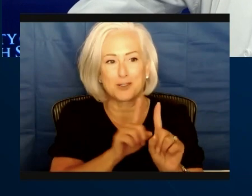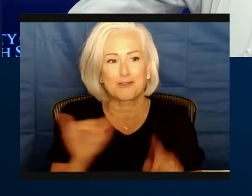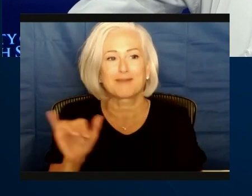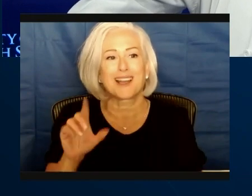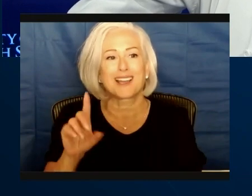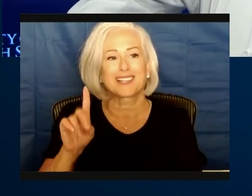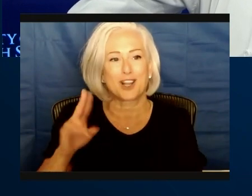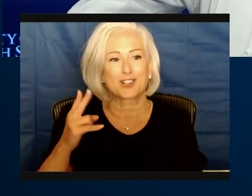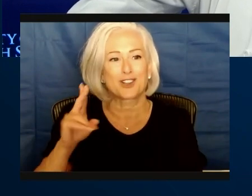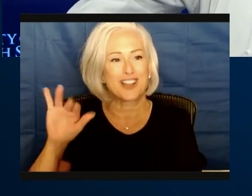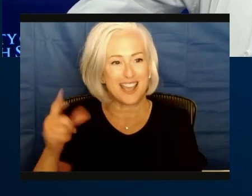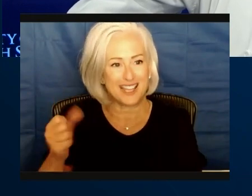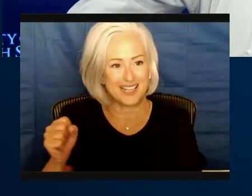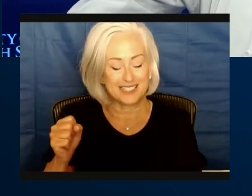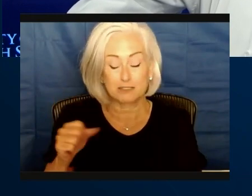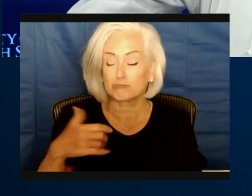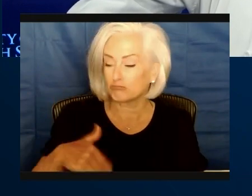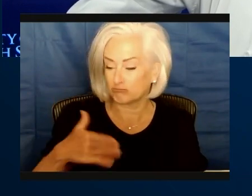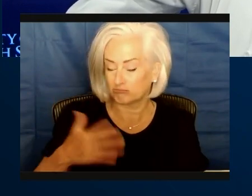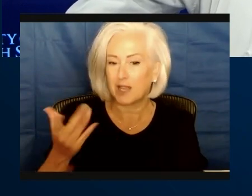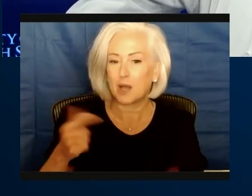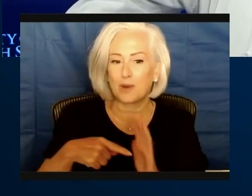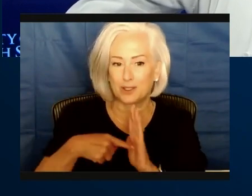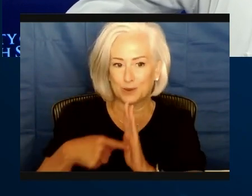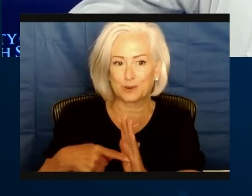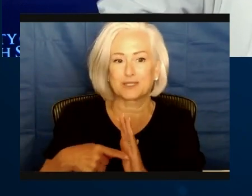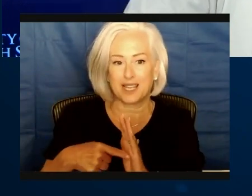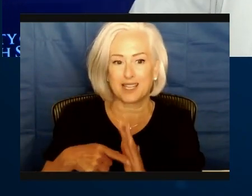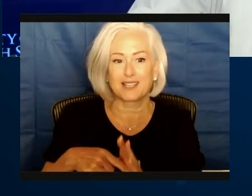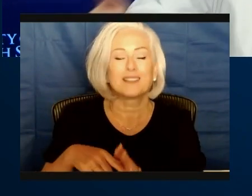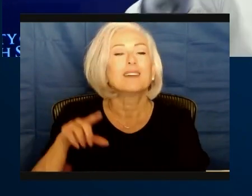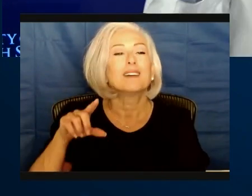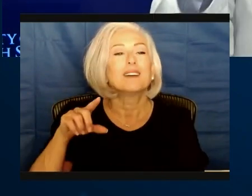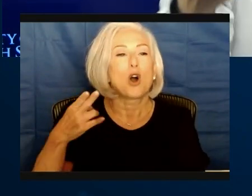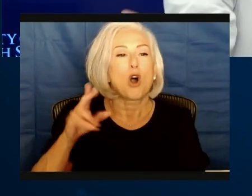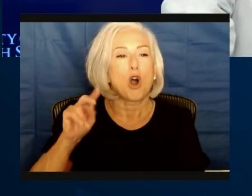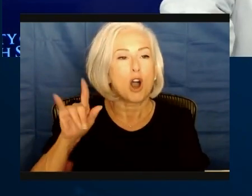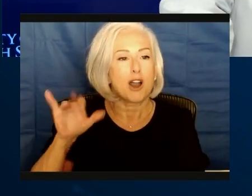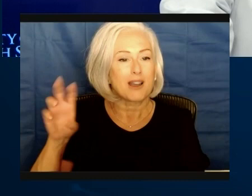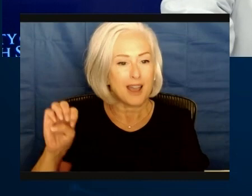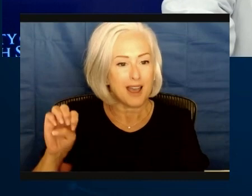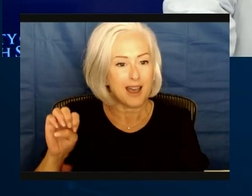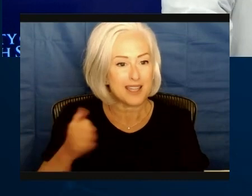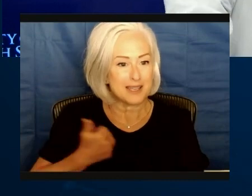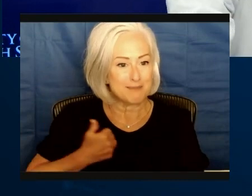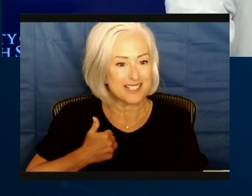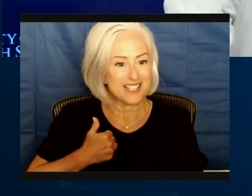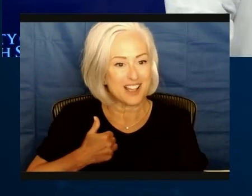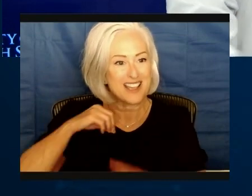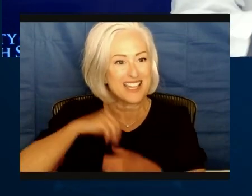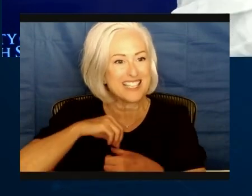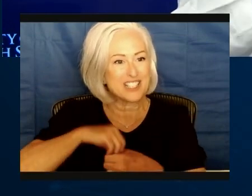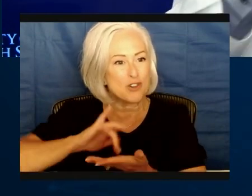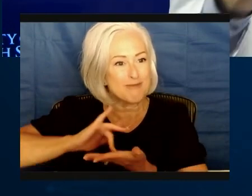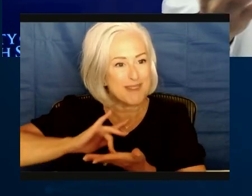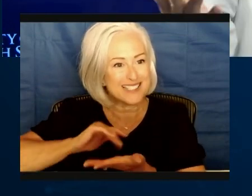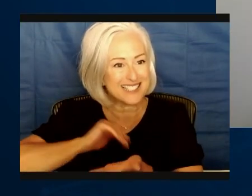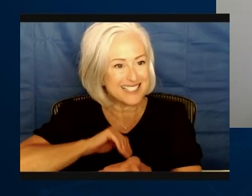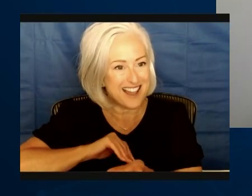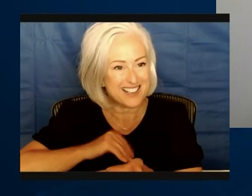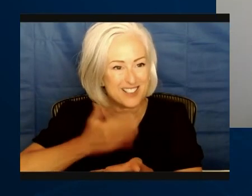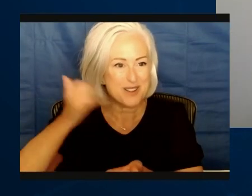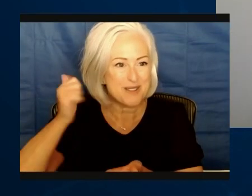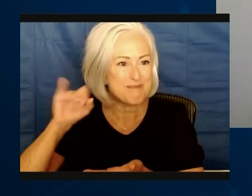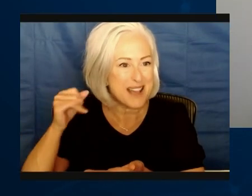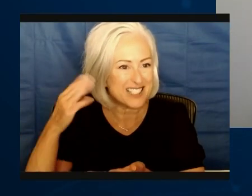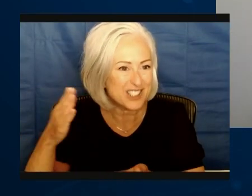Just to point out that Hawkeye and I are both internal medicine doctors, and that's also the best job in the entire world. Yep. I don't know if it's an ID or Absolutely. pulmonary,